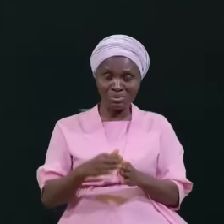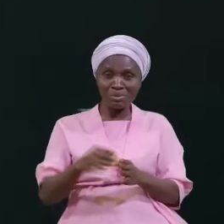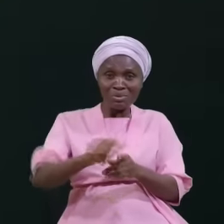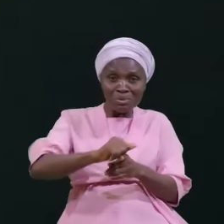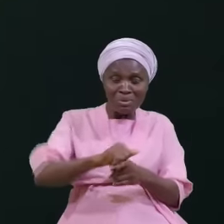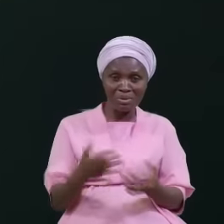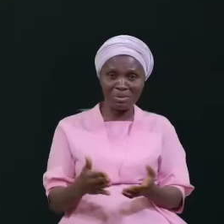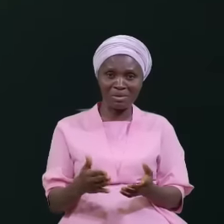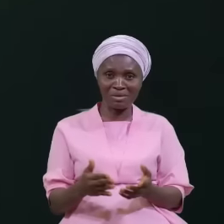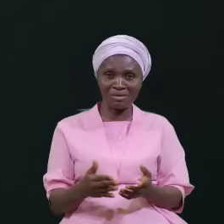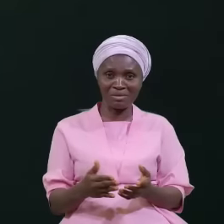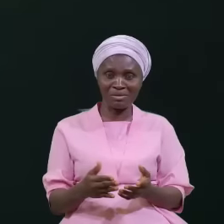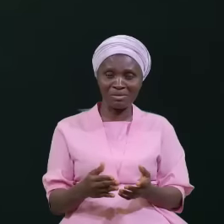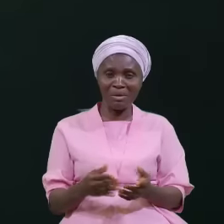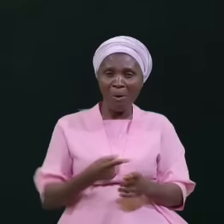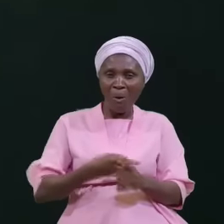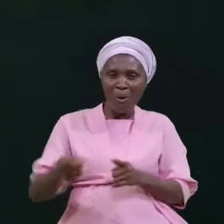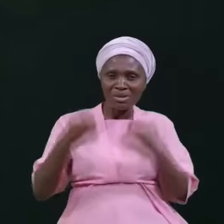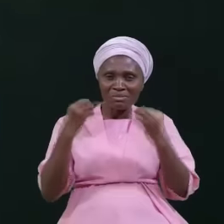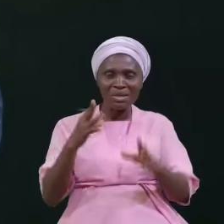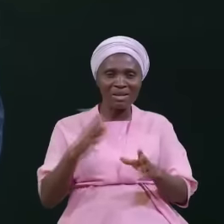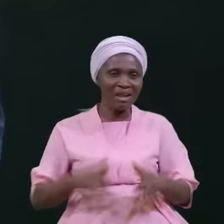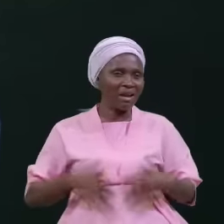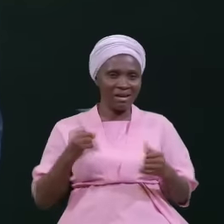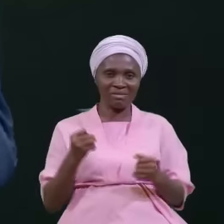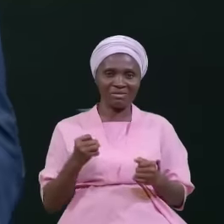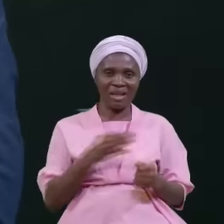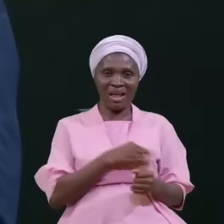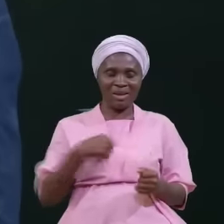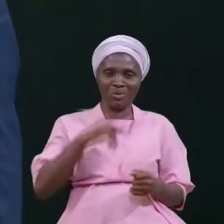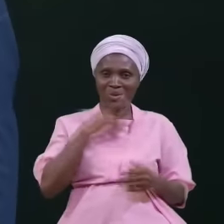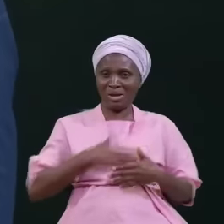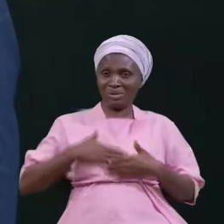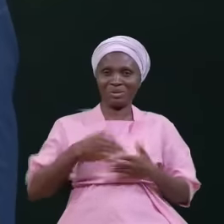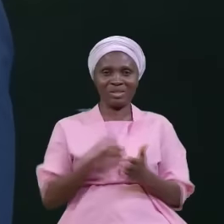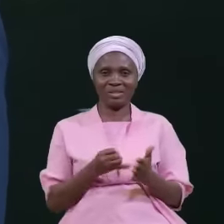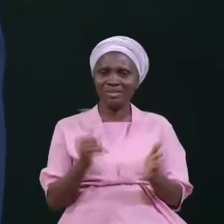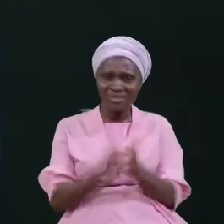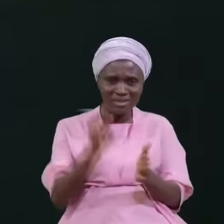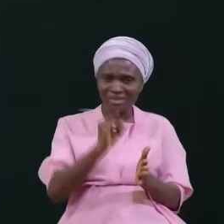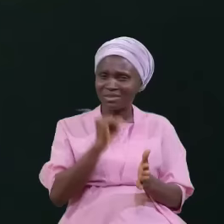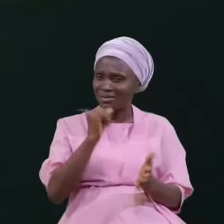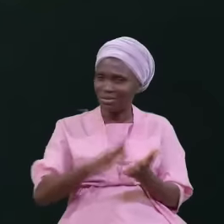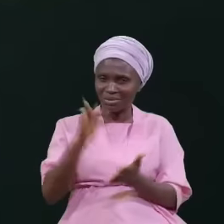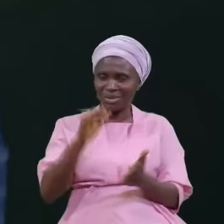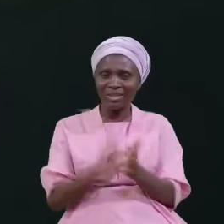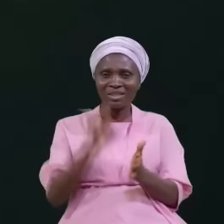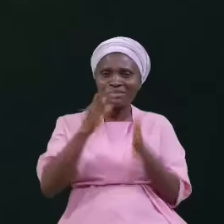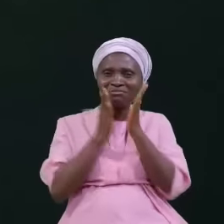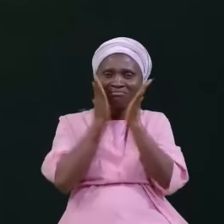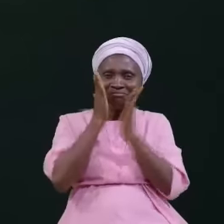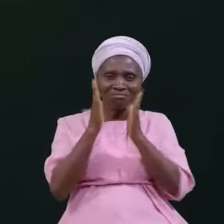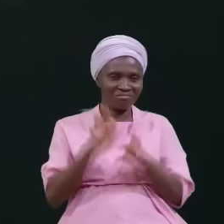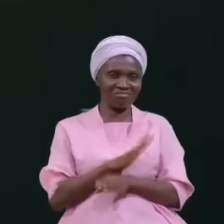lives, and we rejoice in that. That's not glory. That's disgraceful. You have